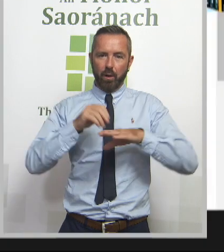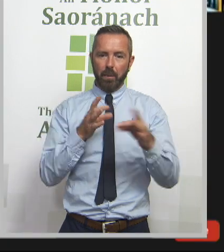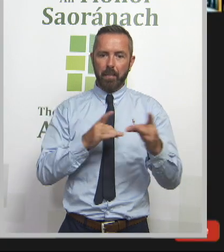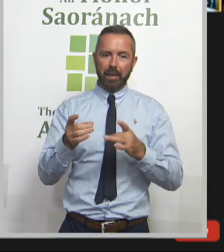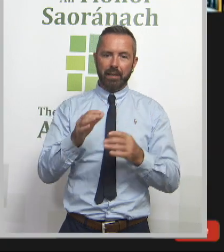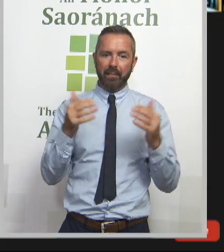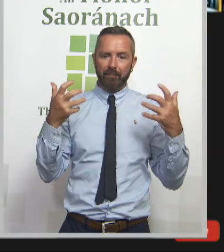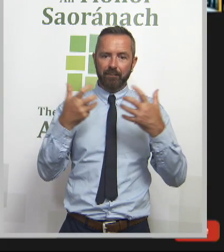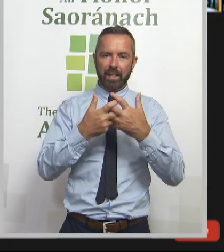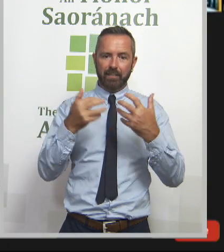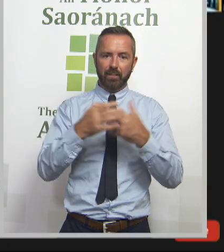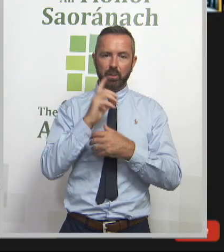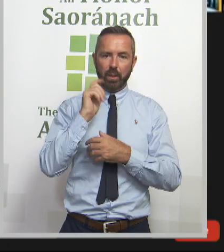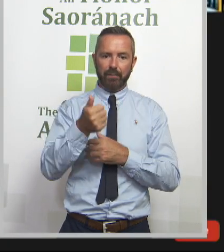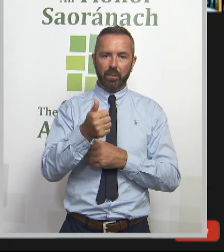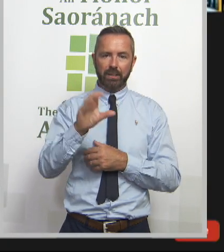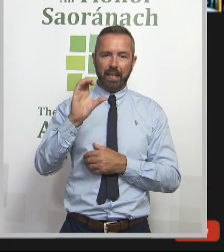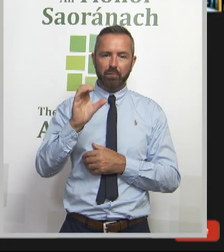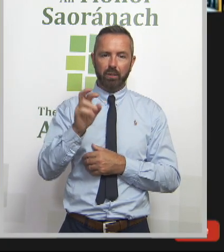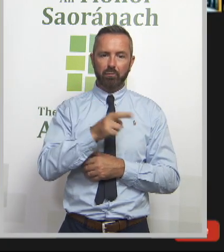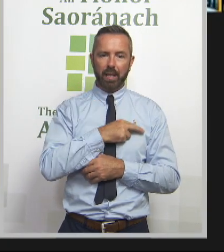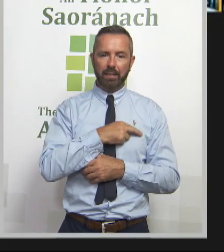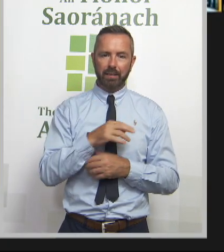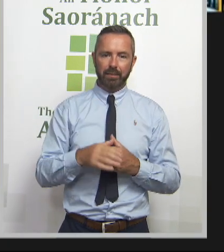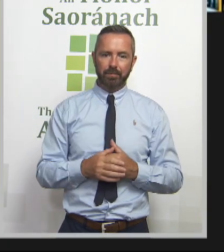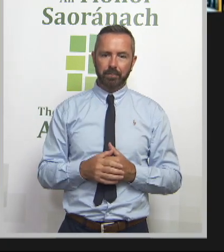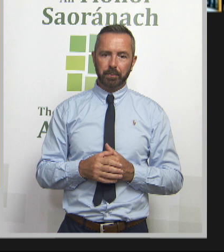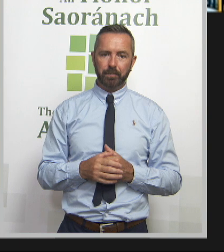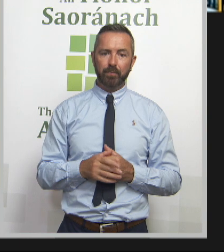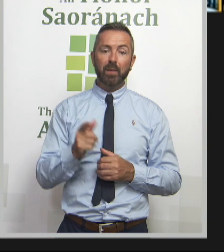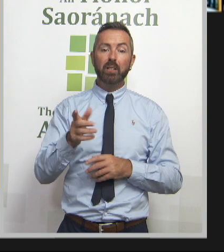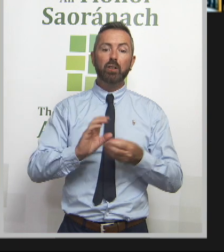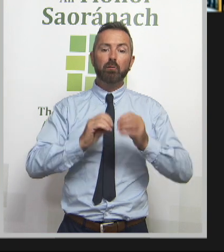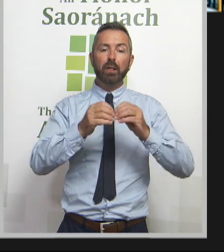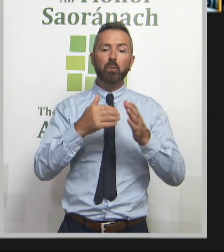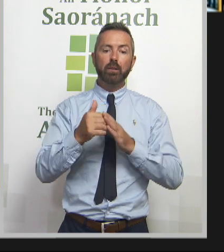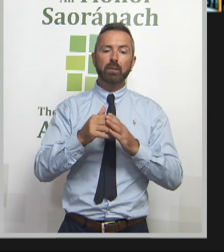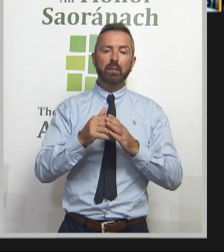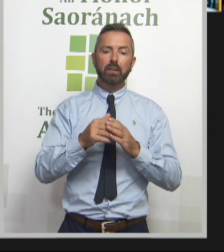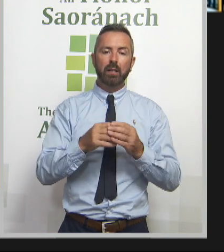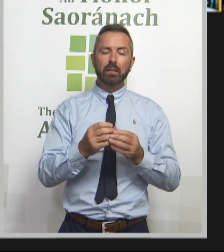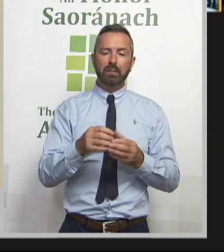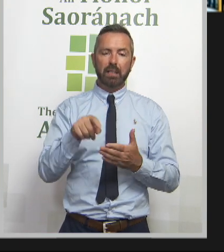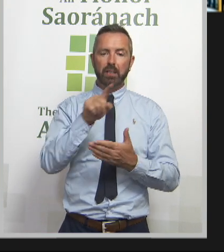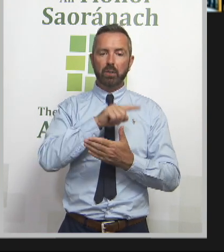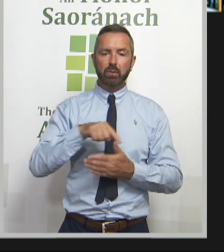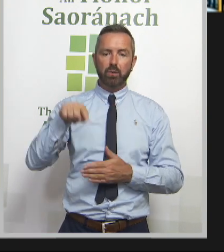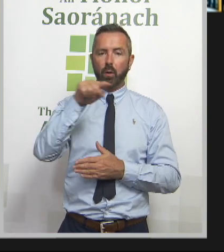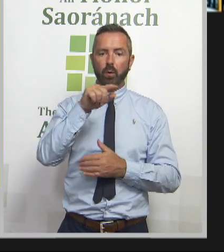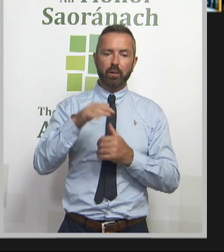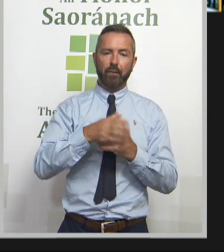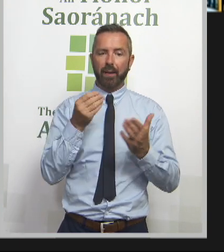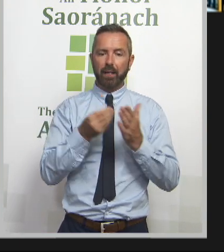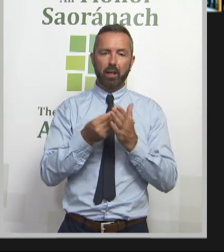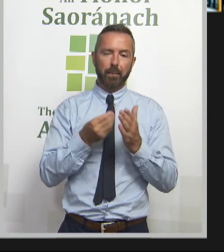the 21st century realities. And she's the creator of the Doughnut of Social and Planetary Boundaries, and she's the